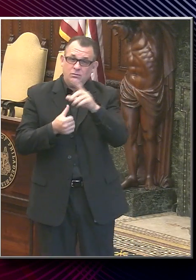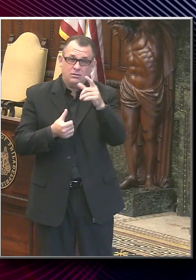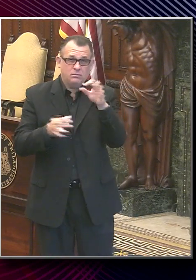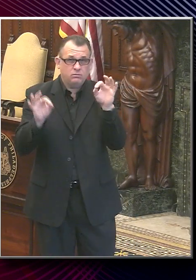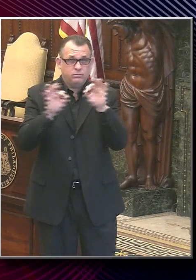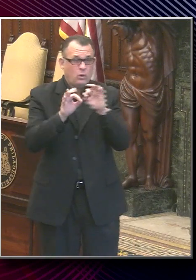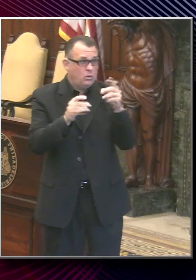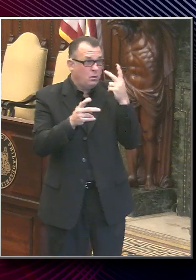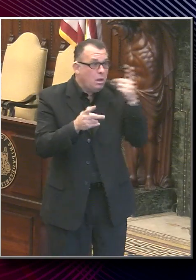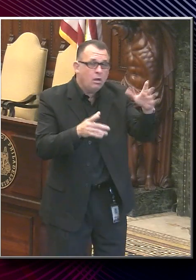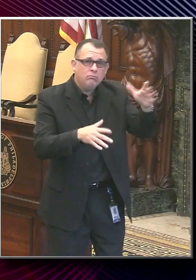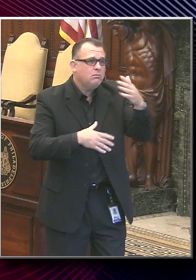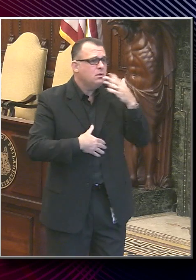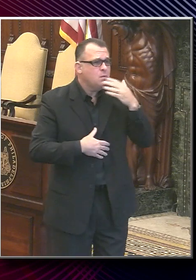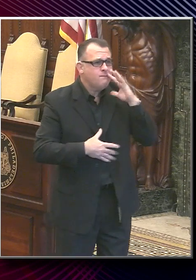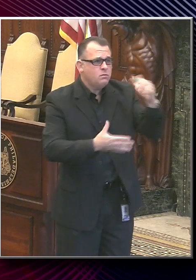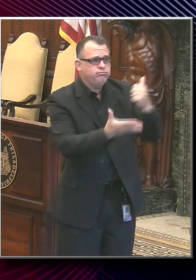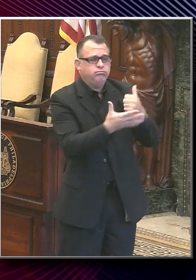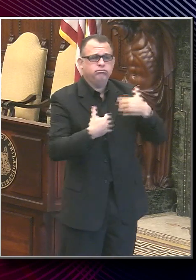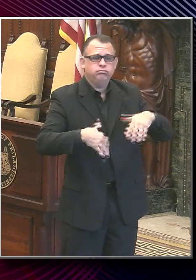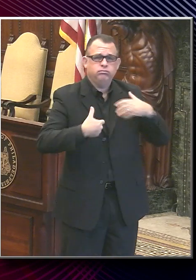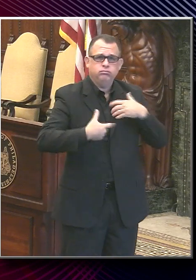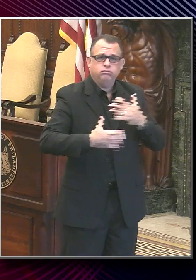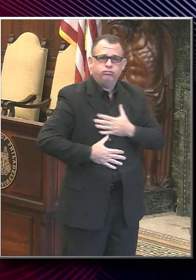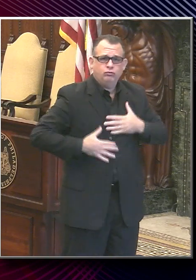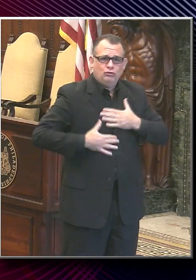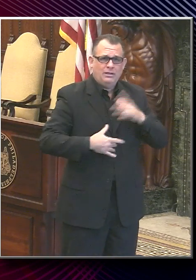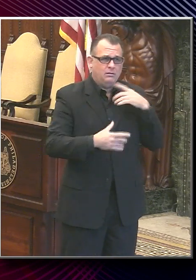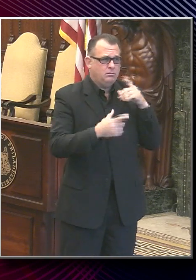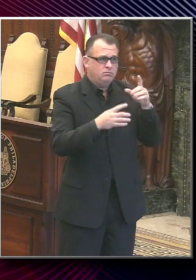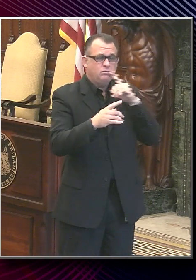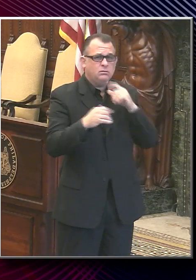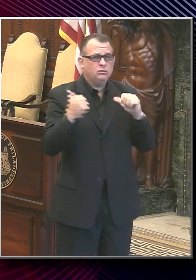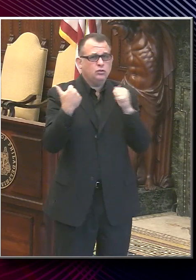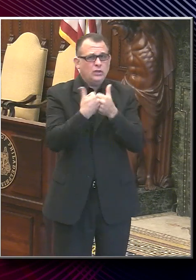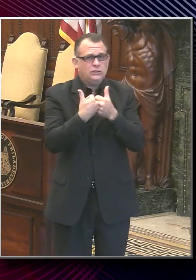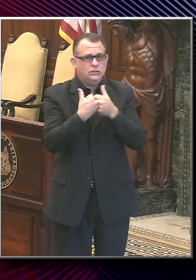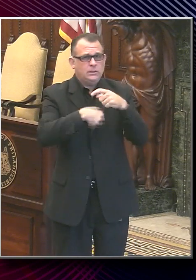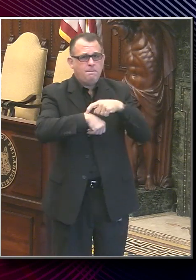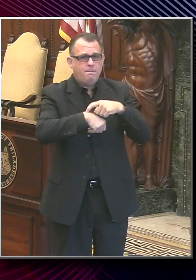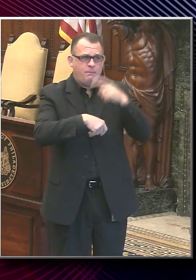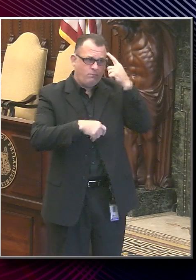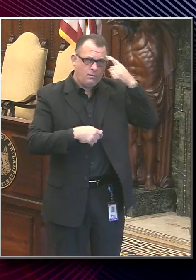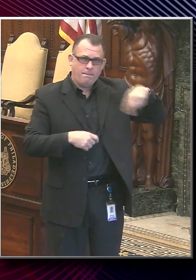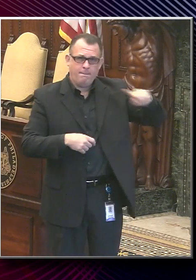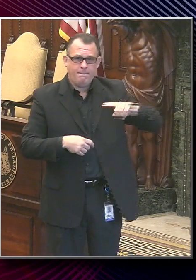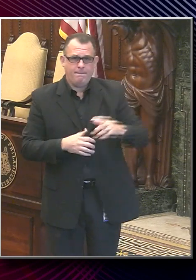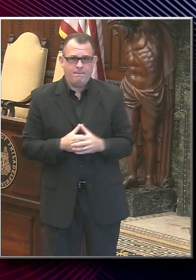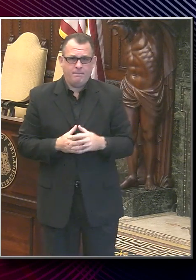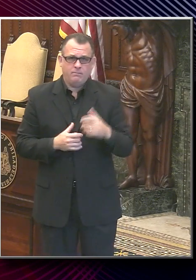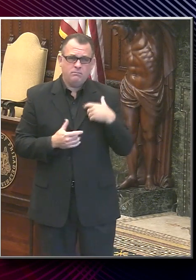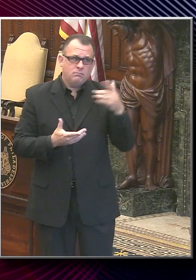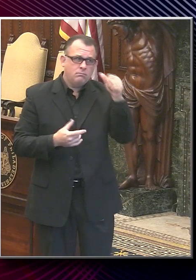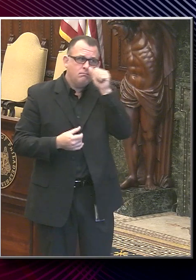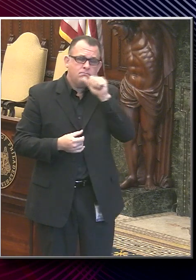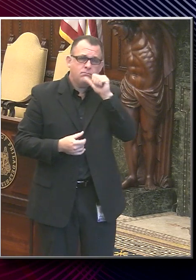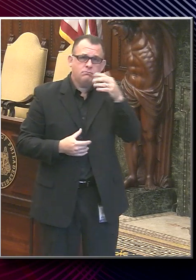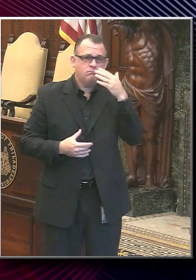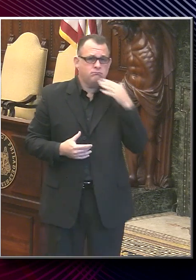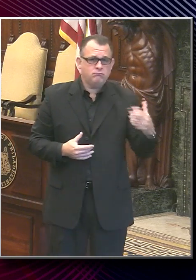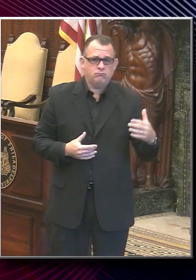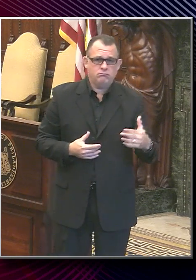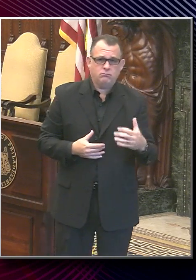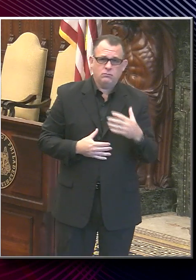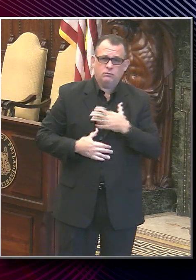they provide during these challenging times. A thank you goes a long way to show your support and appreciation. It's a hard